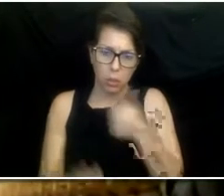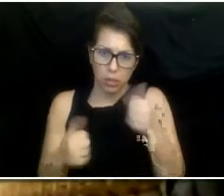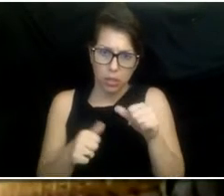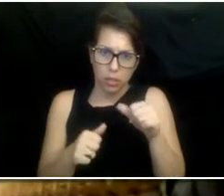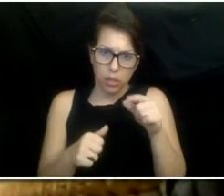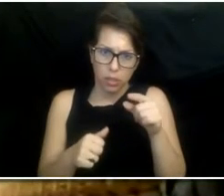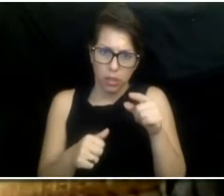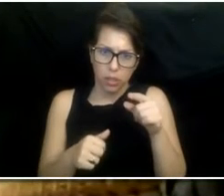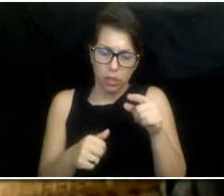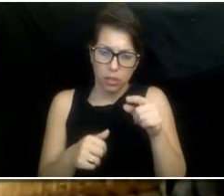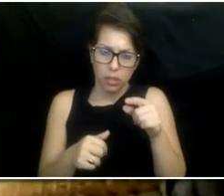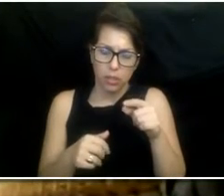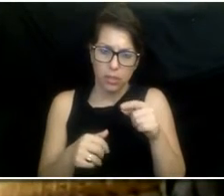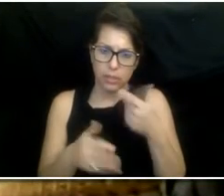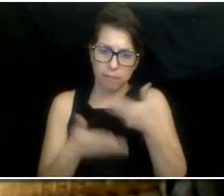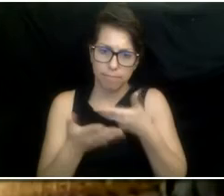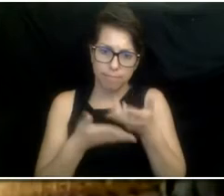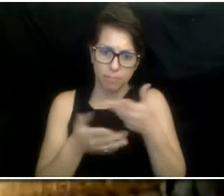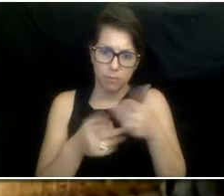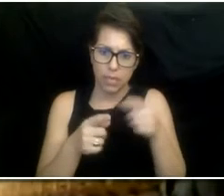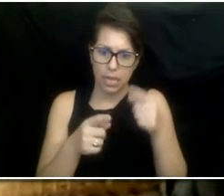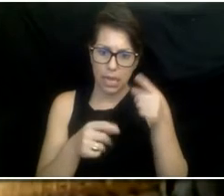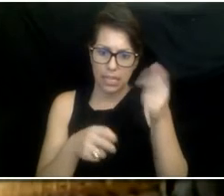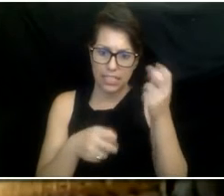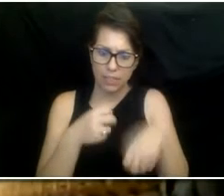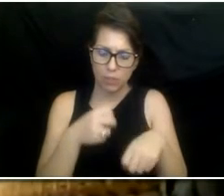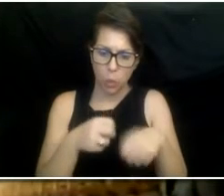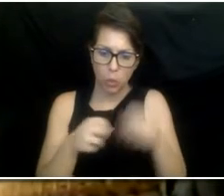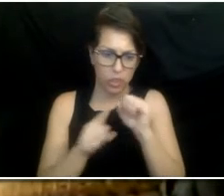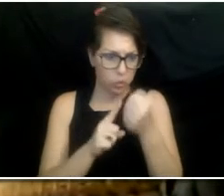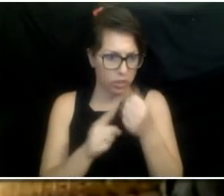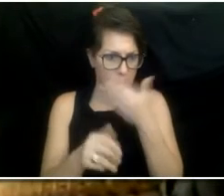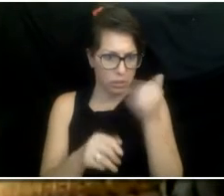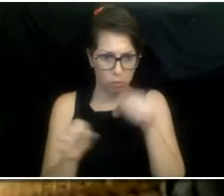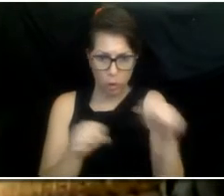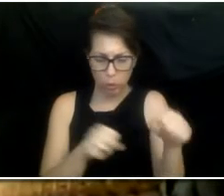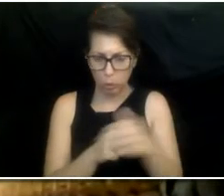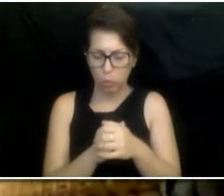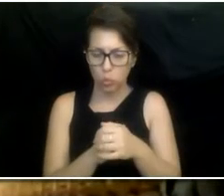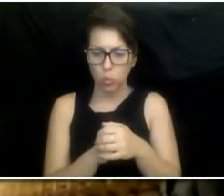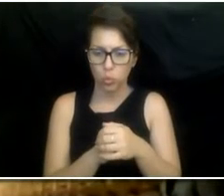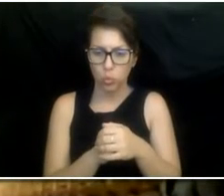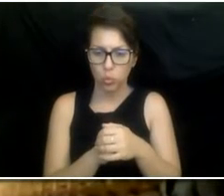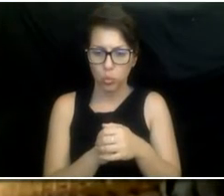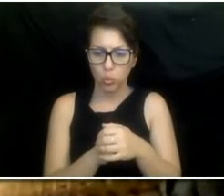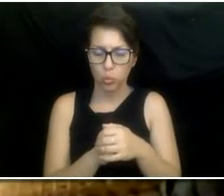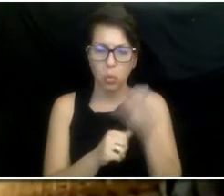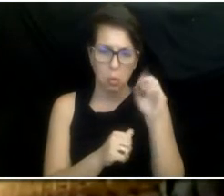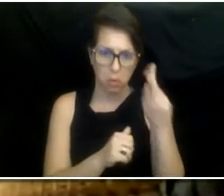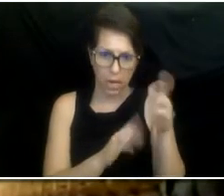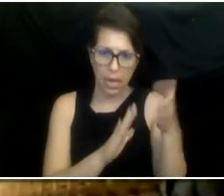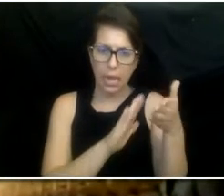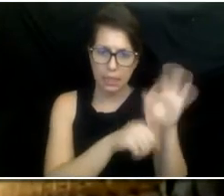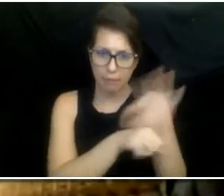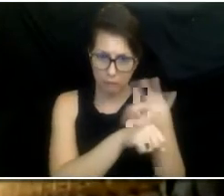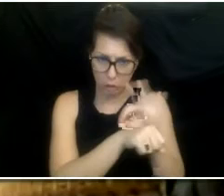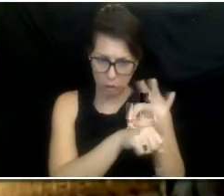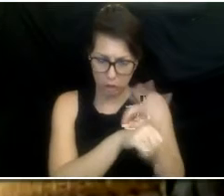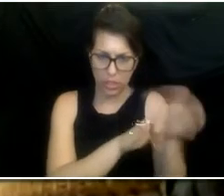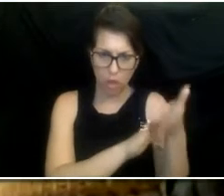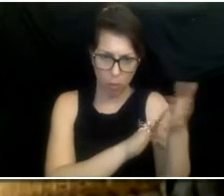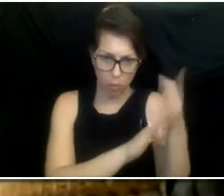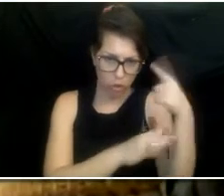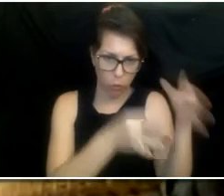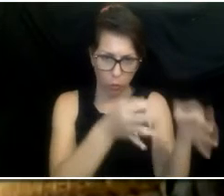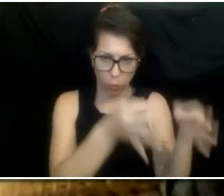heard what what what uh how do clerks do things remotely all of that they're trying to work on um